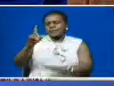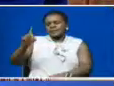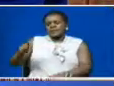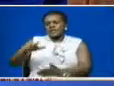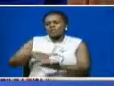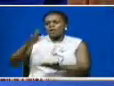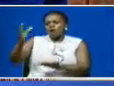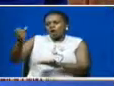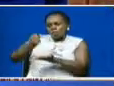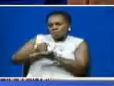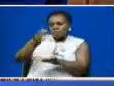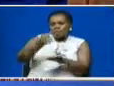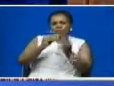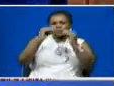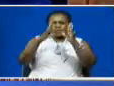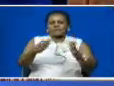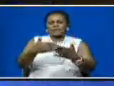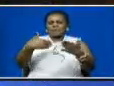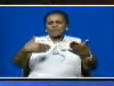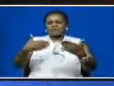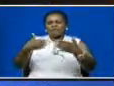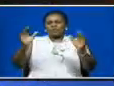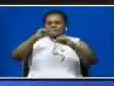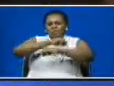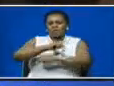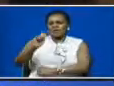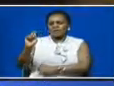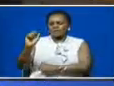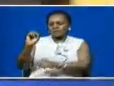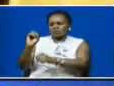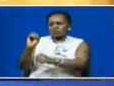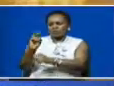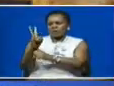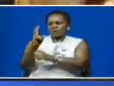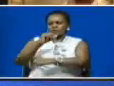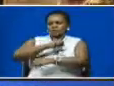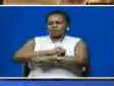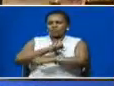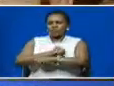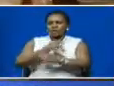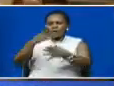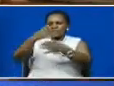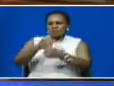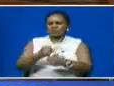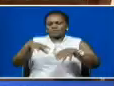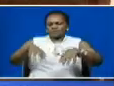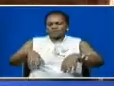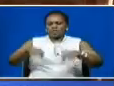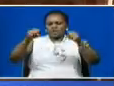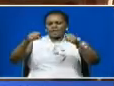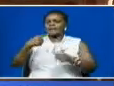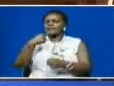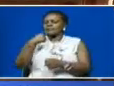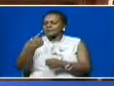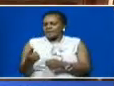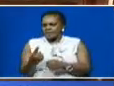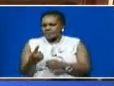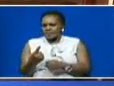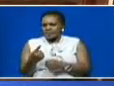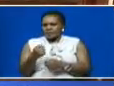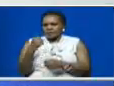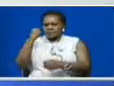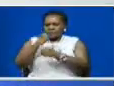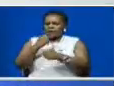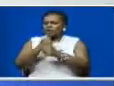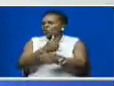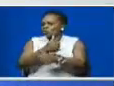more teachers to be employed ahead of reopening. Kenya Secondary Schools Heads Association Chair Kahi Ndemoli says that to function